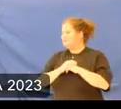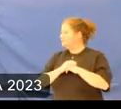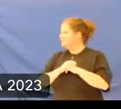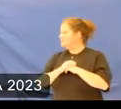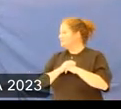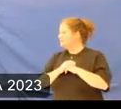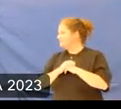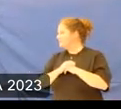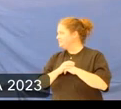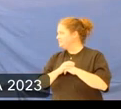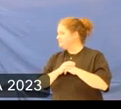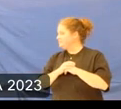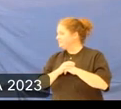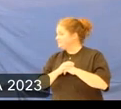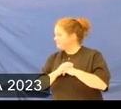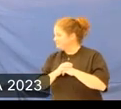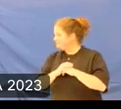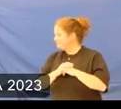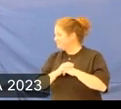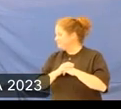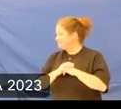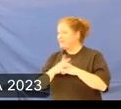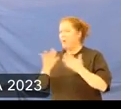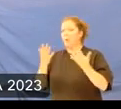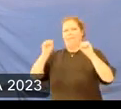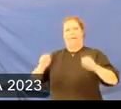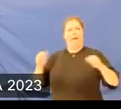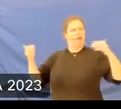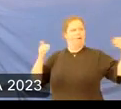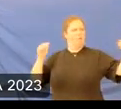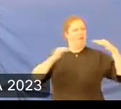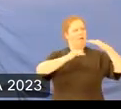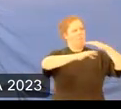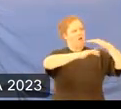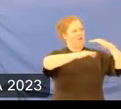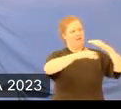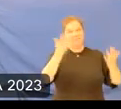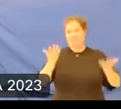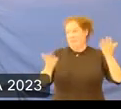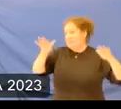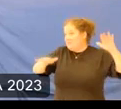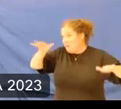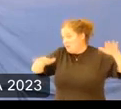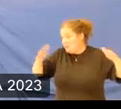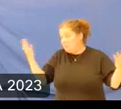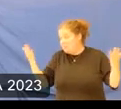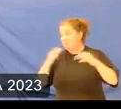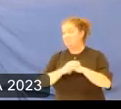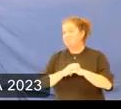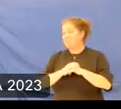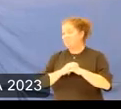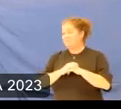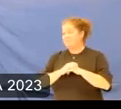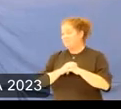we can't see in pragmatics. So I'm going to suggest that we're probably